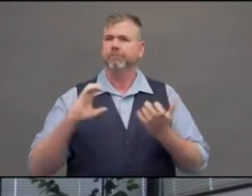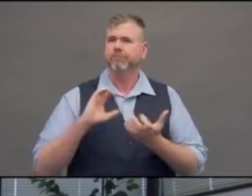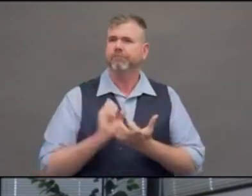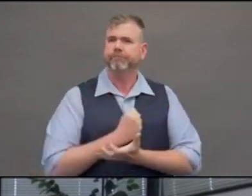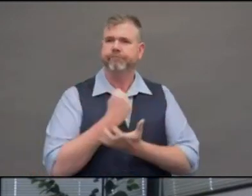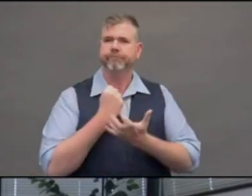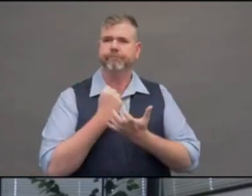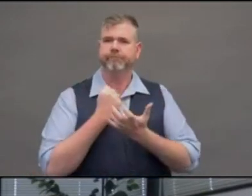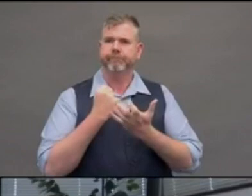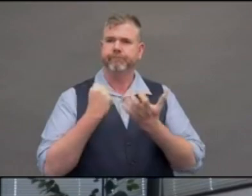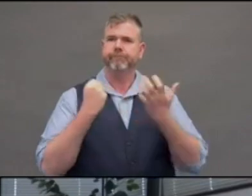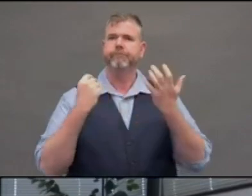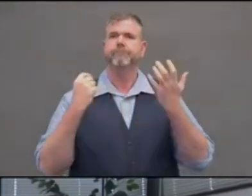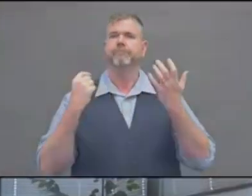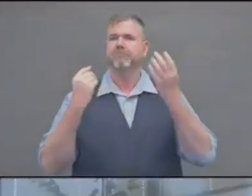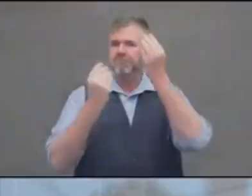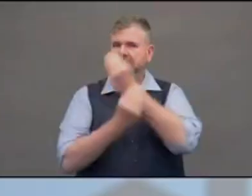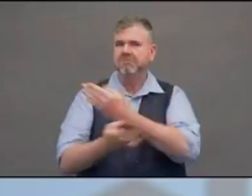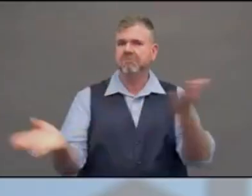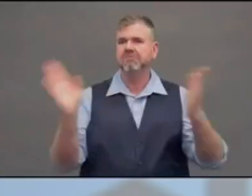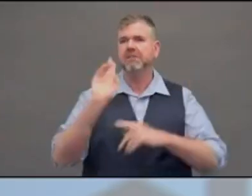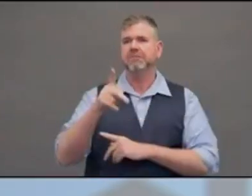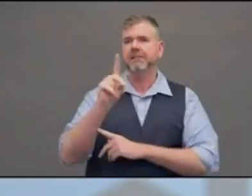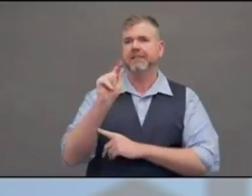county. We have